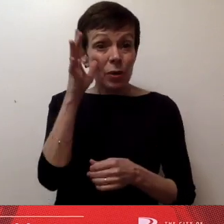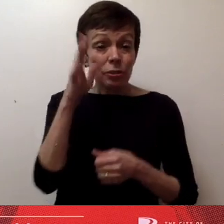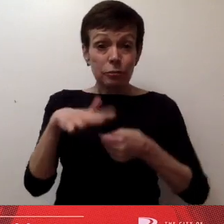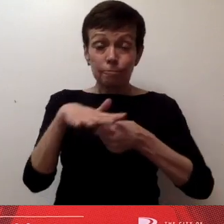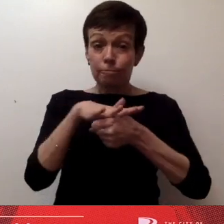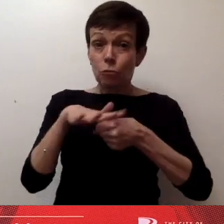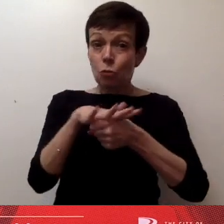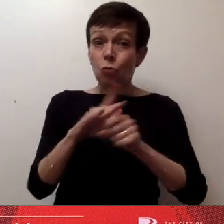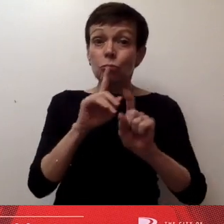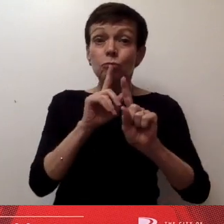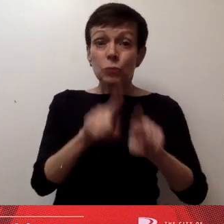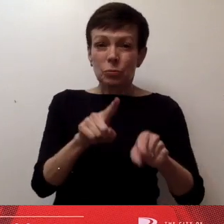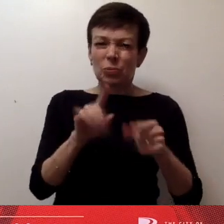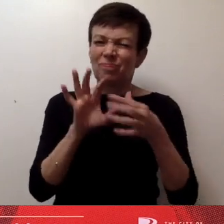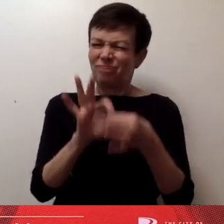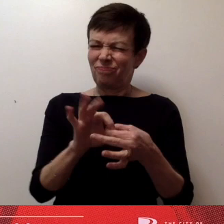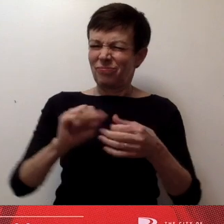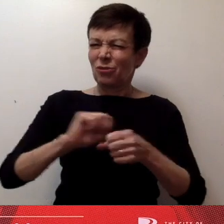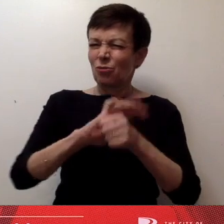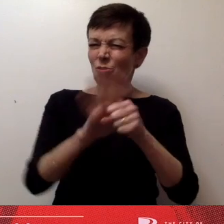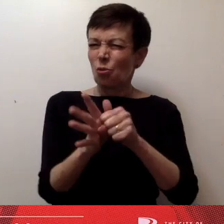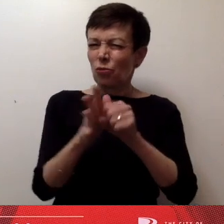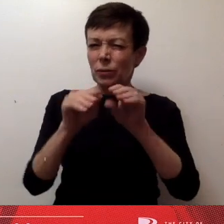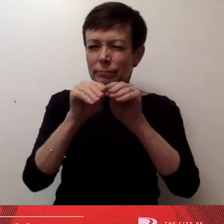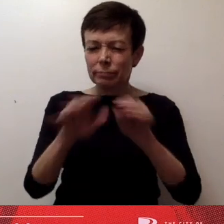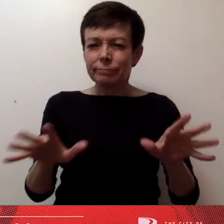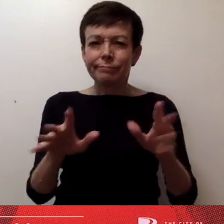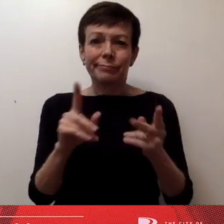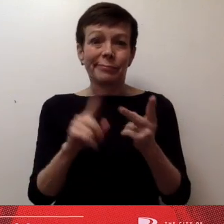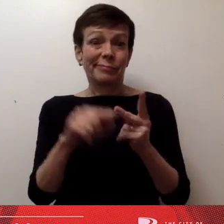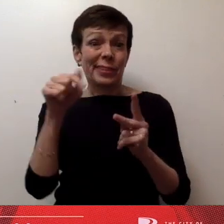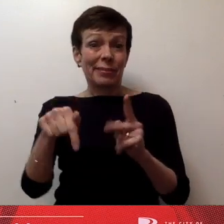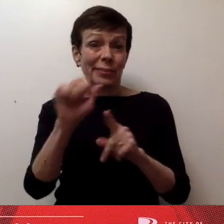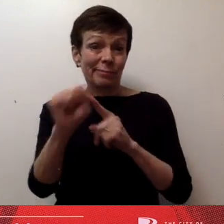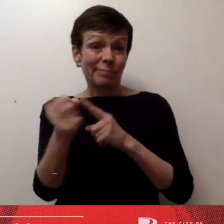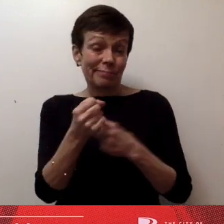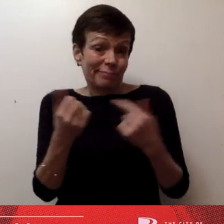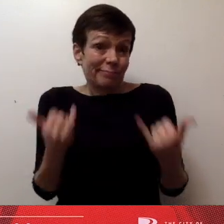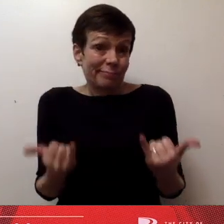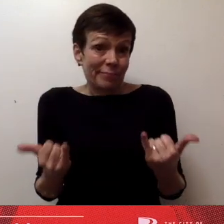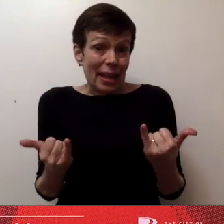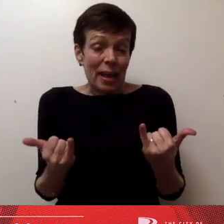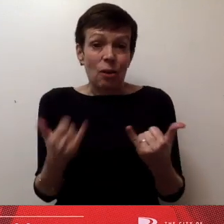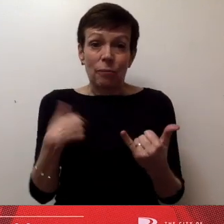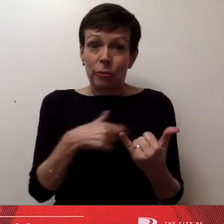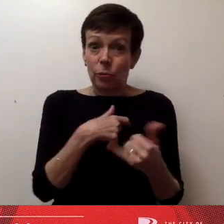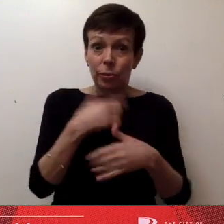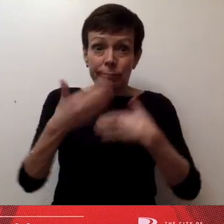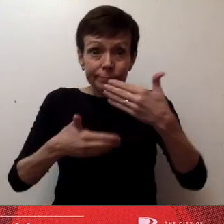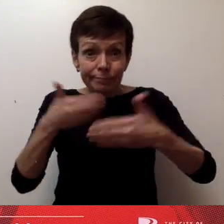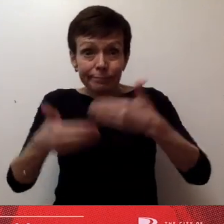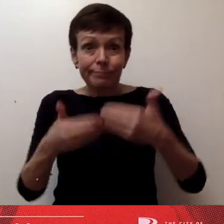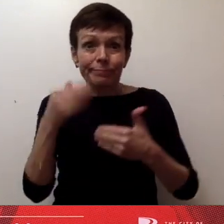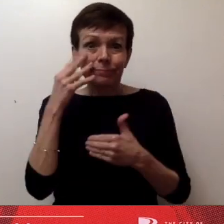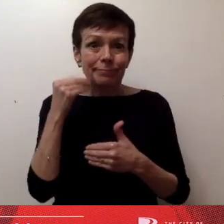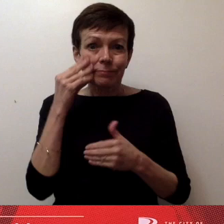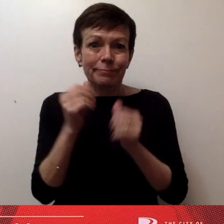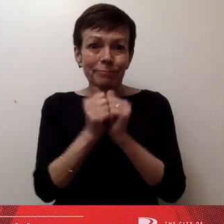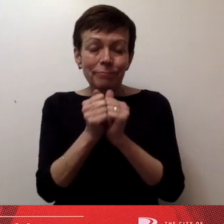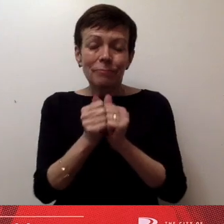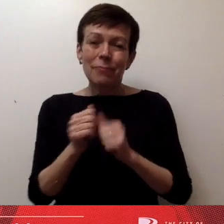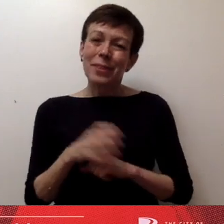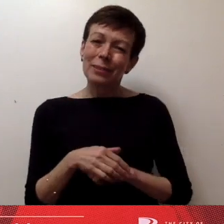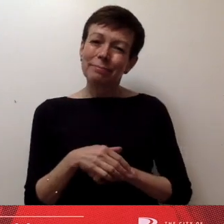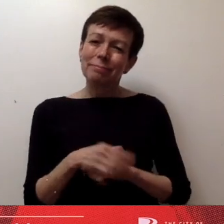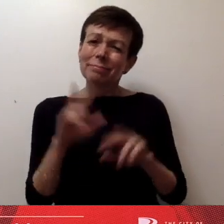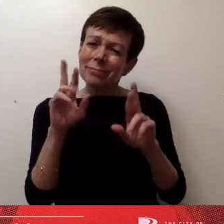COVID-19 response to the pandemic and the new normal that we find ourselves navigating in together. I hope that you're all having the